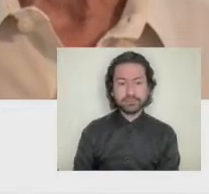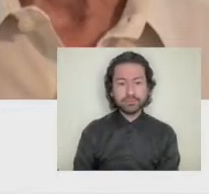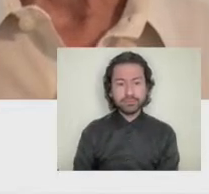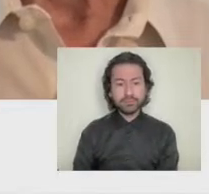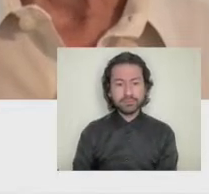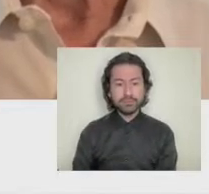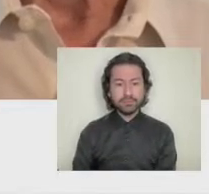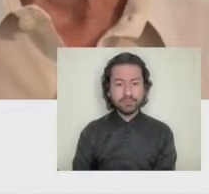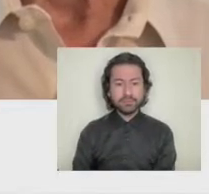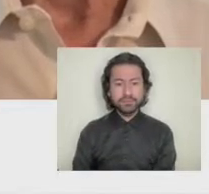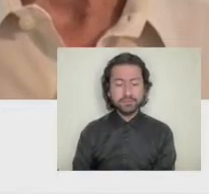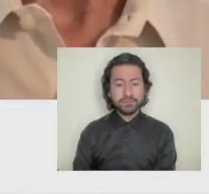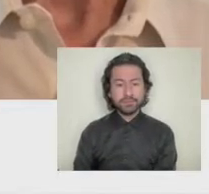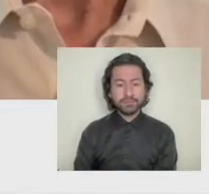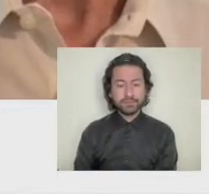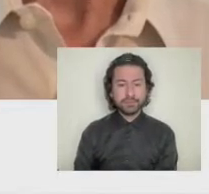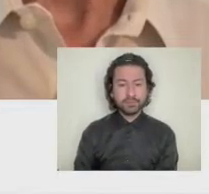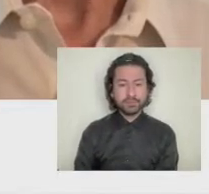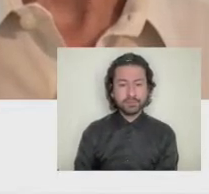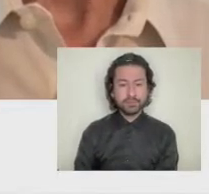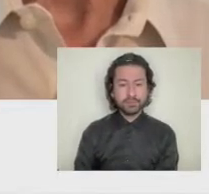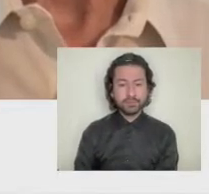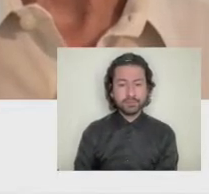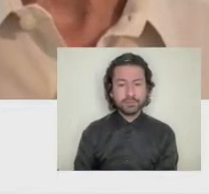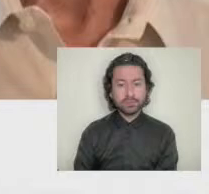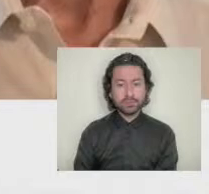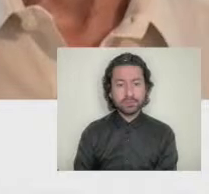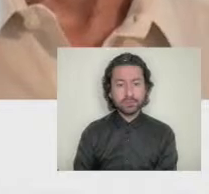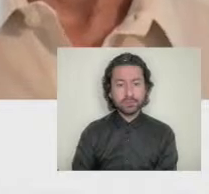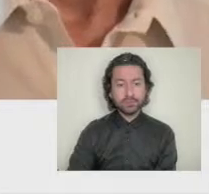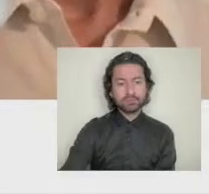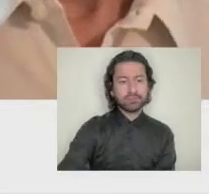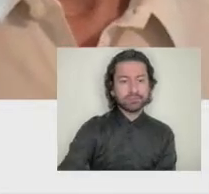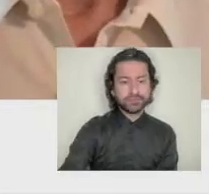hubo 28.000 muertes en exceso adicionales.